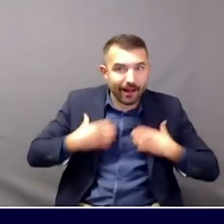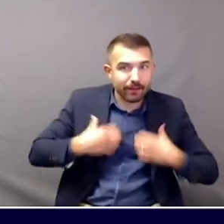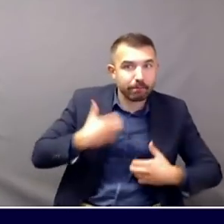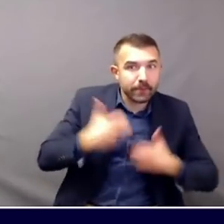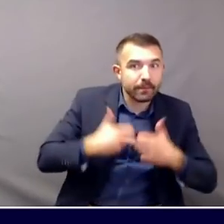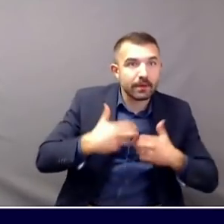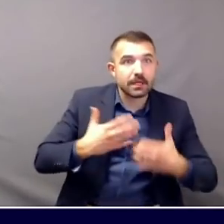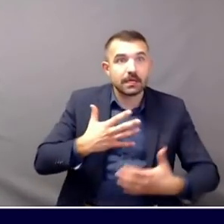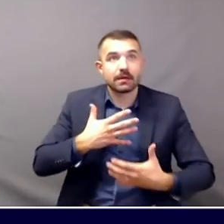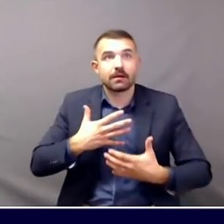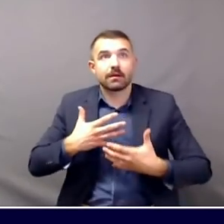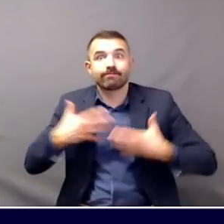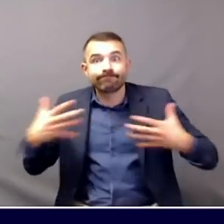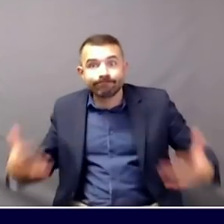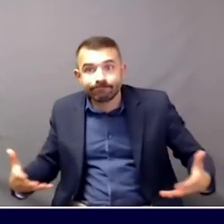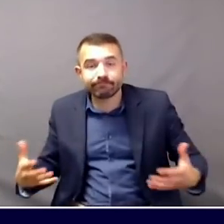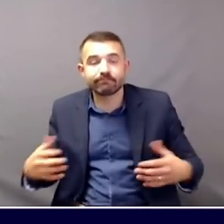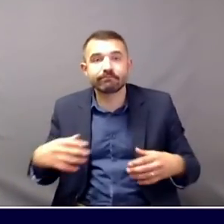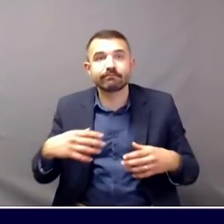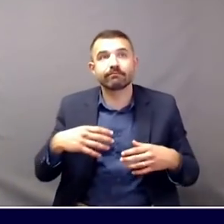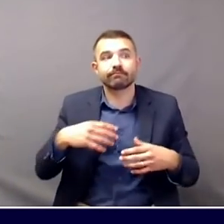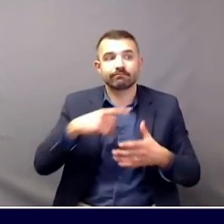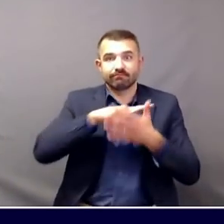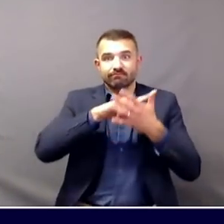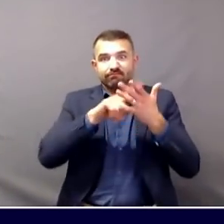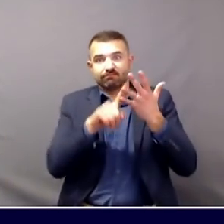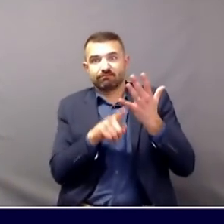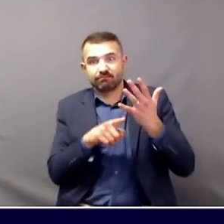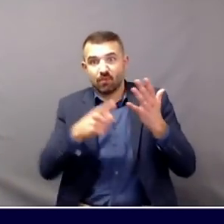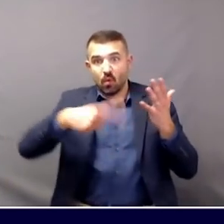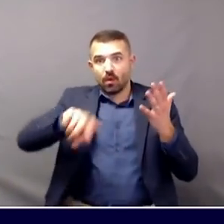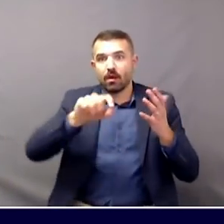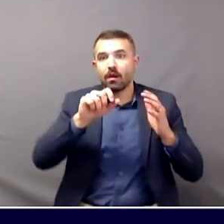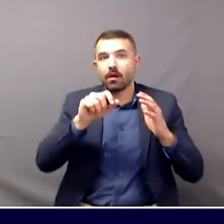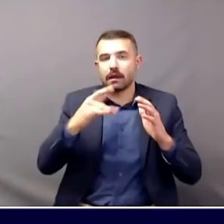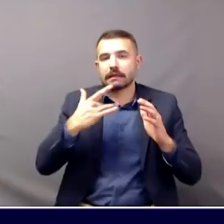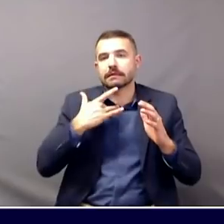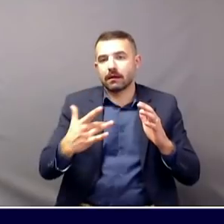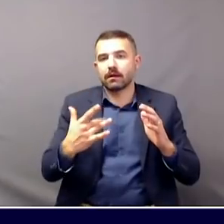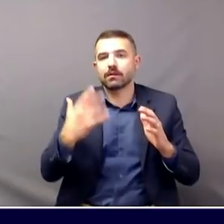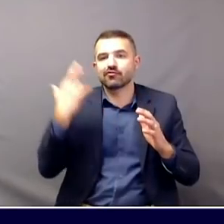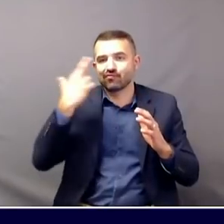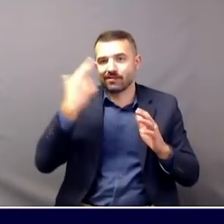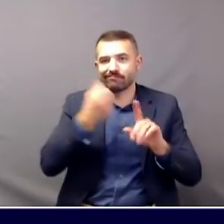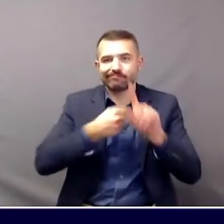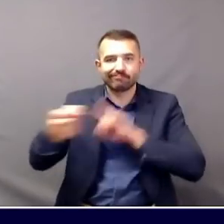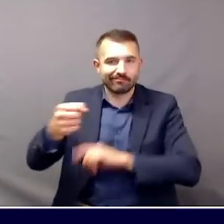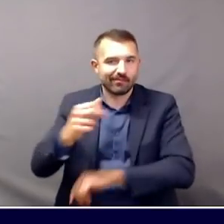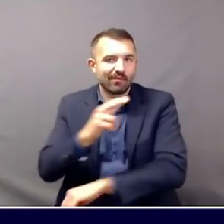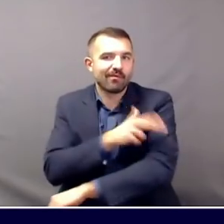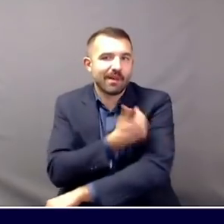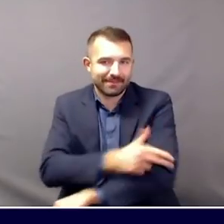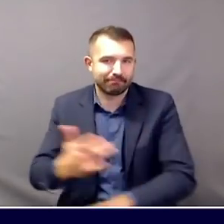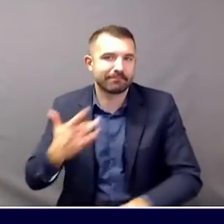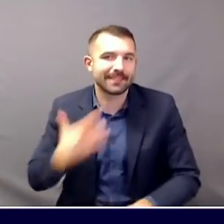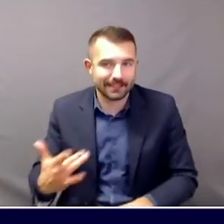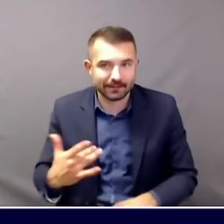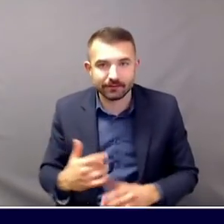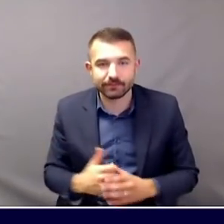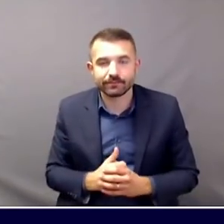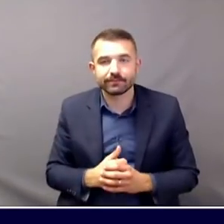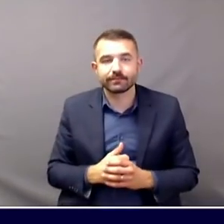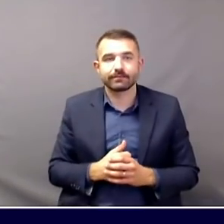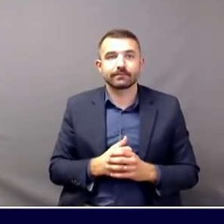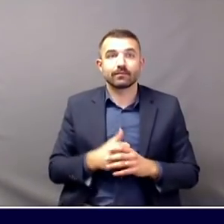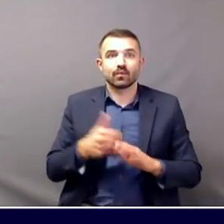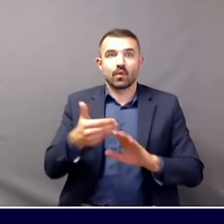to potentially need to be hospitalized. The reason why this drug is something of a, presents an interesting clinical question is